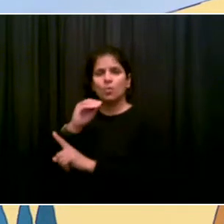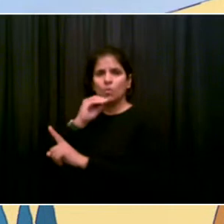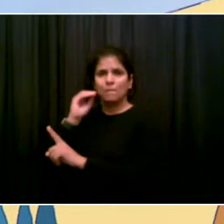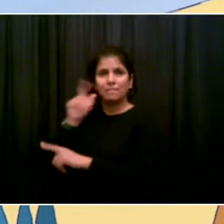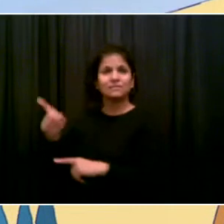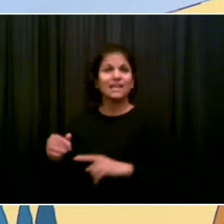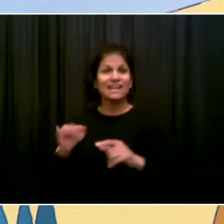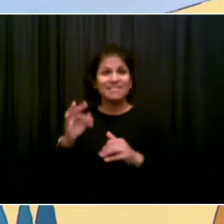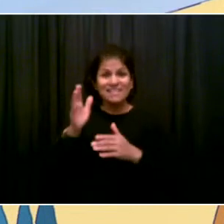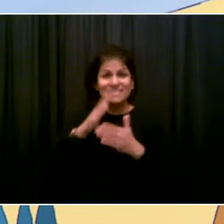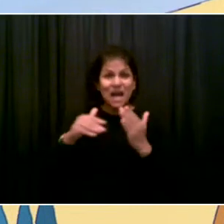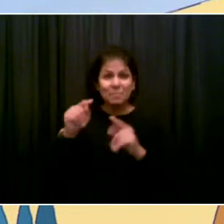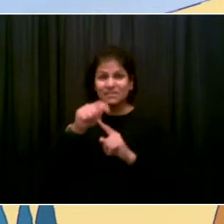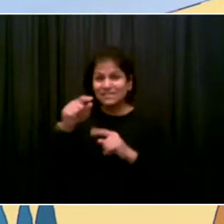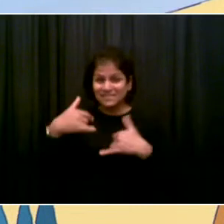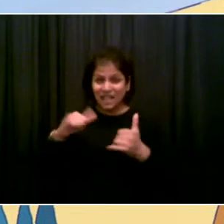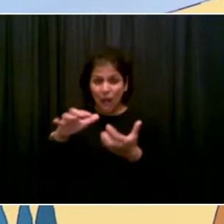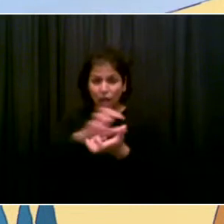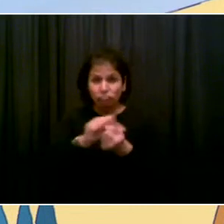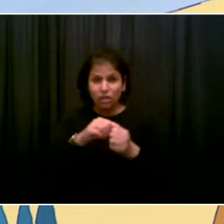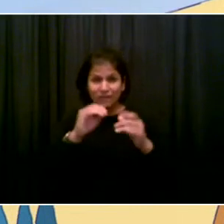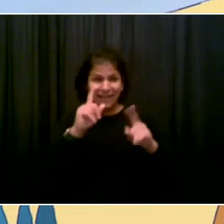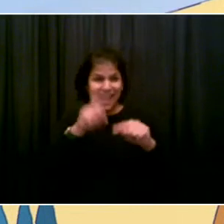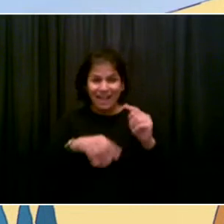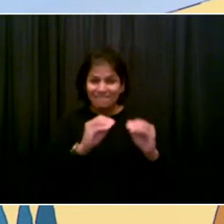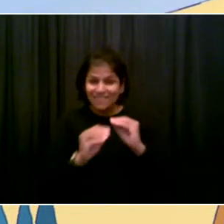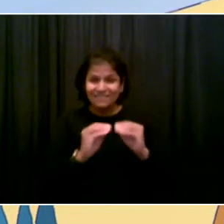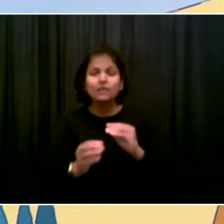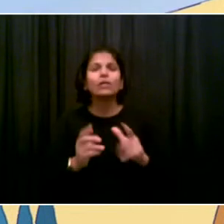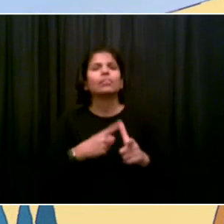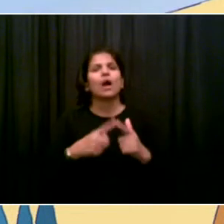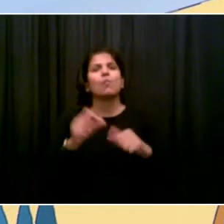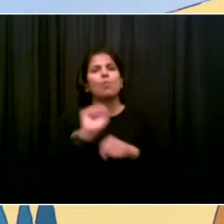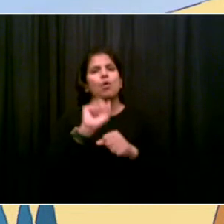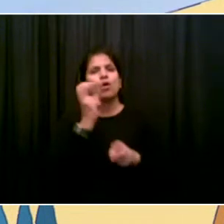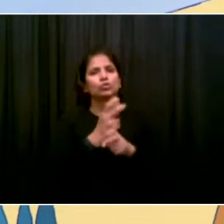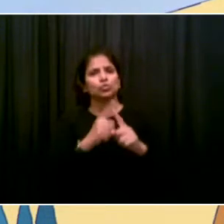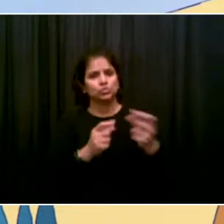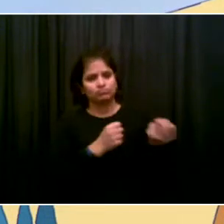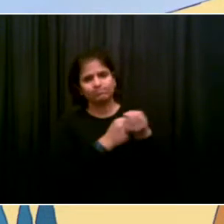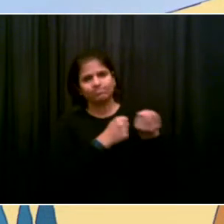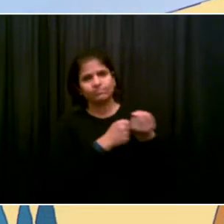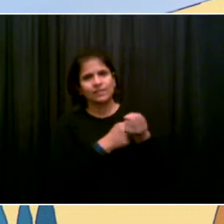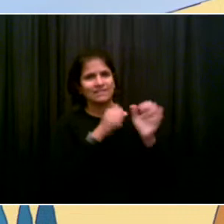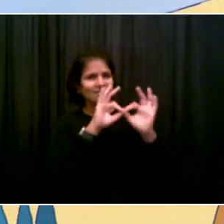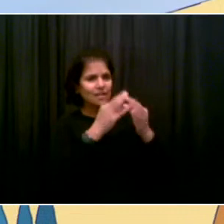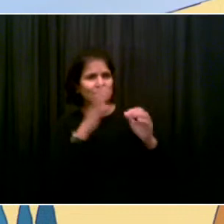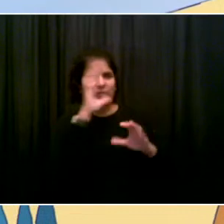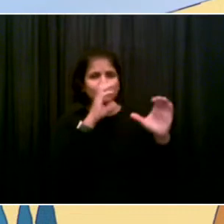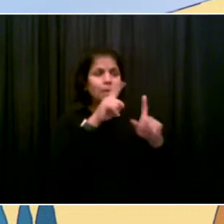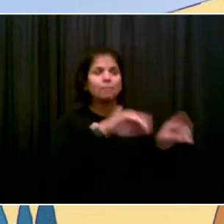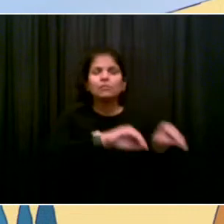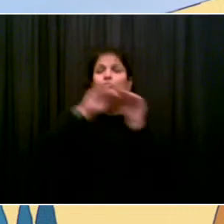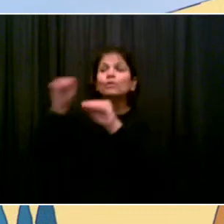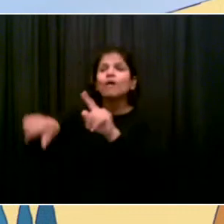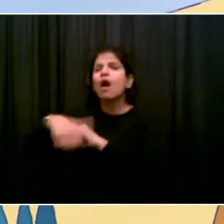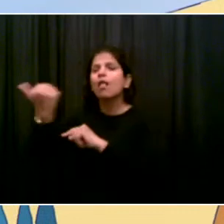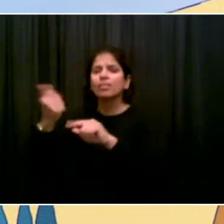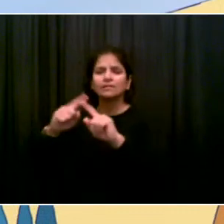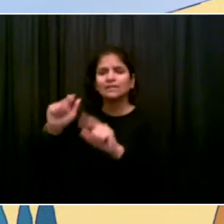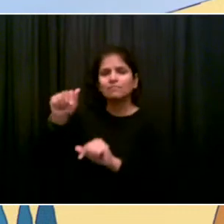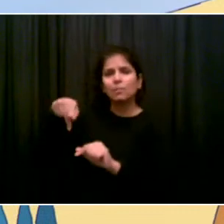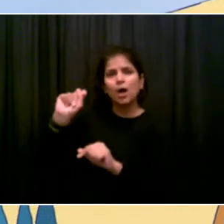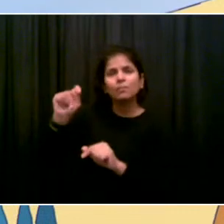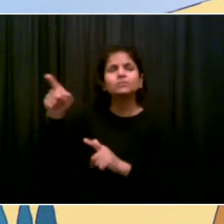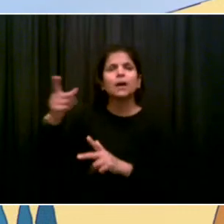to some kind of permanent or long-term affordable housing. And we obviously want to keep people as close to home as possible in the process.